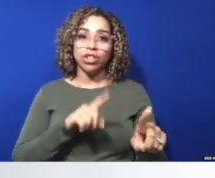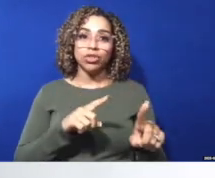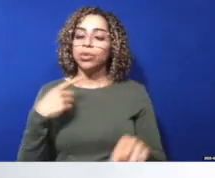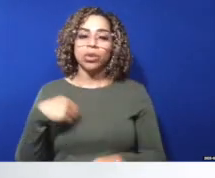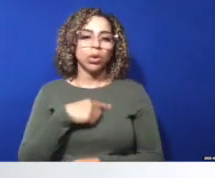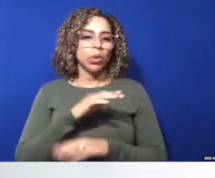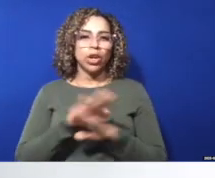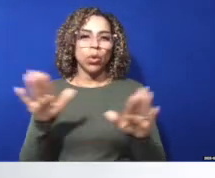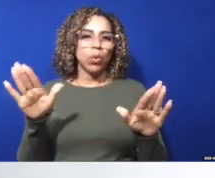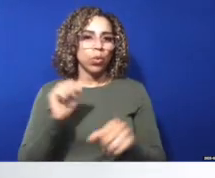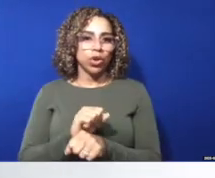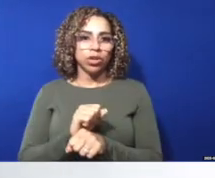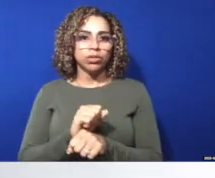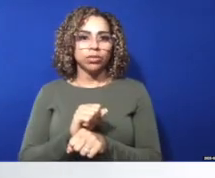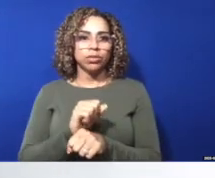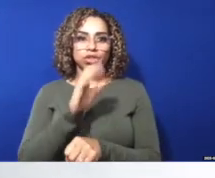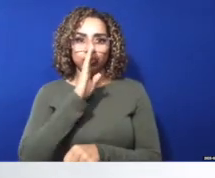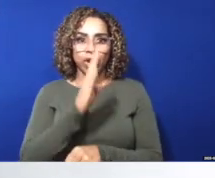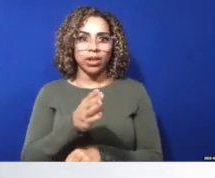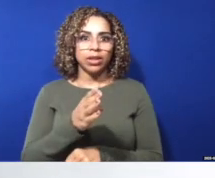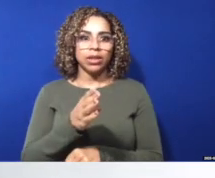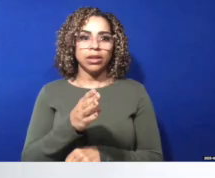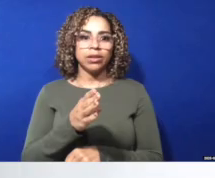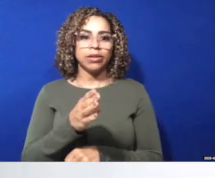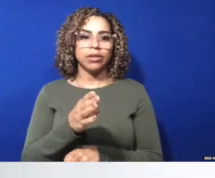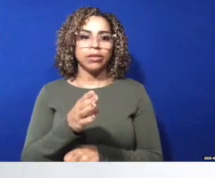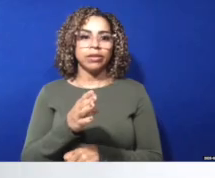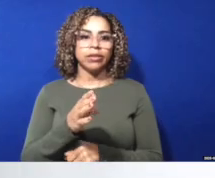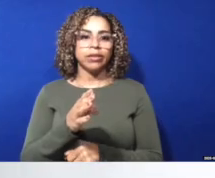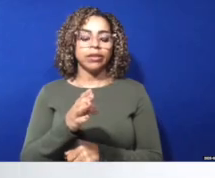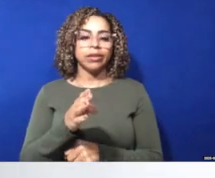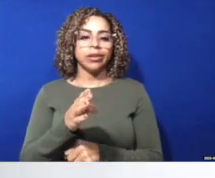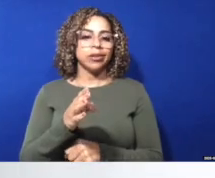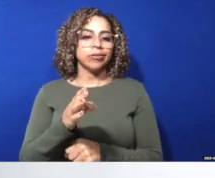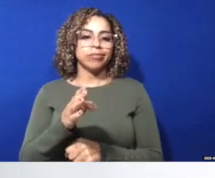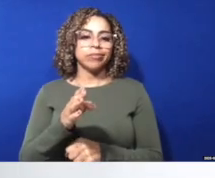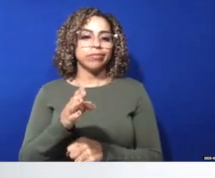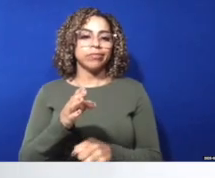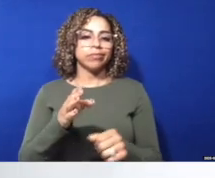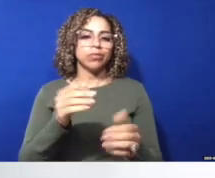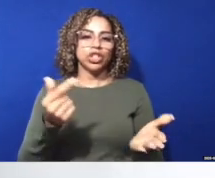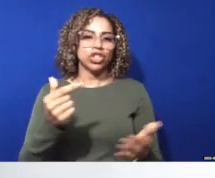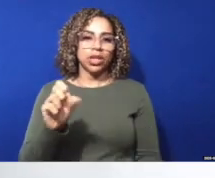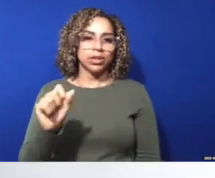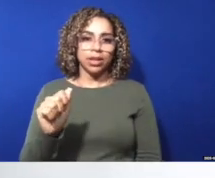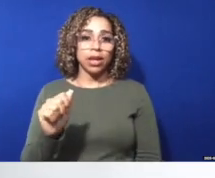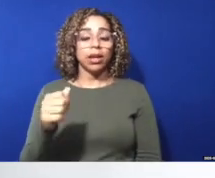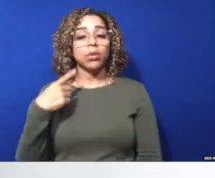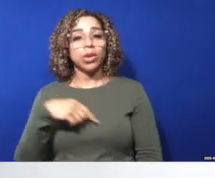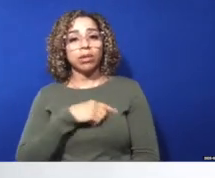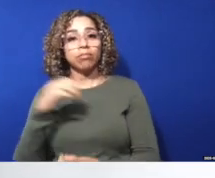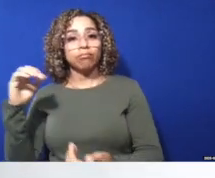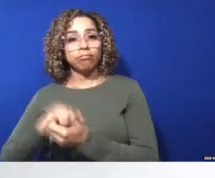work directly on what ends up within the GSA. We do work with